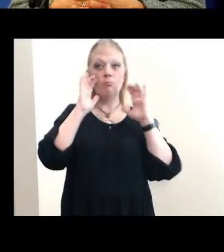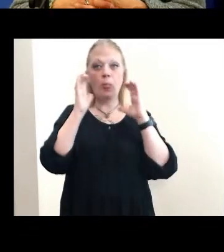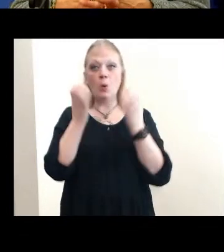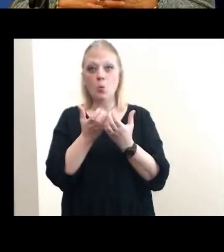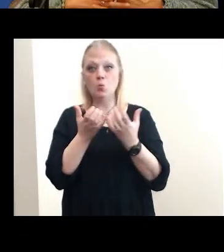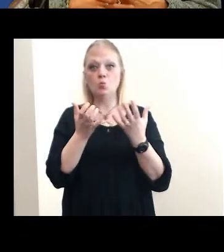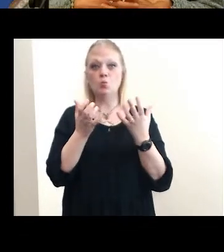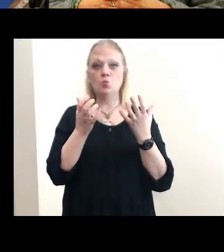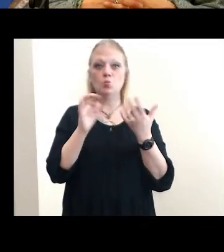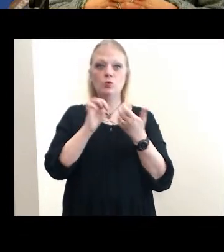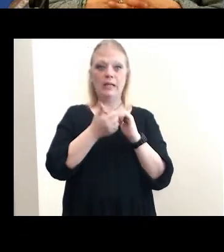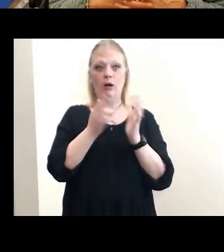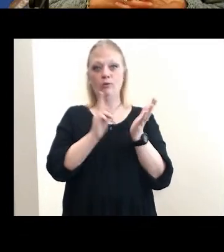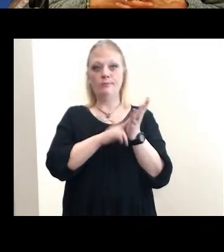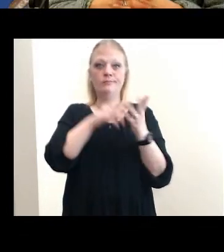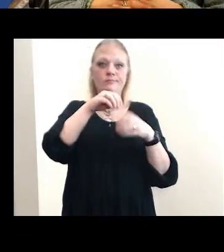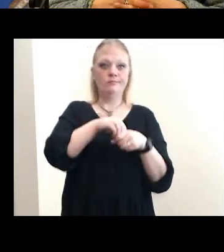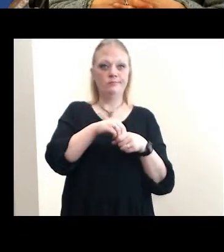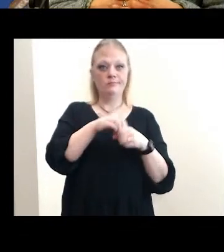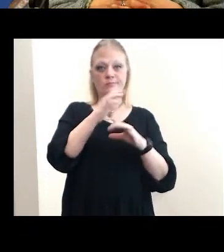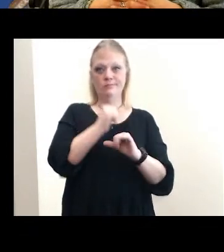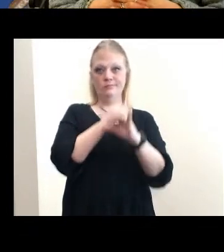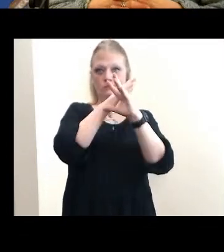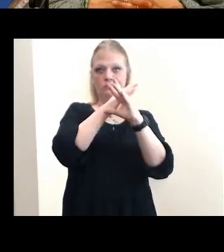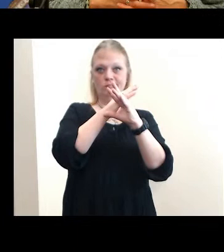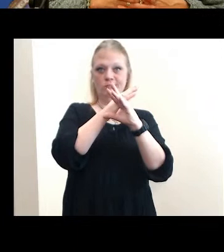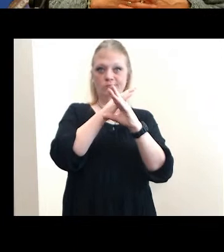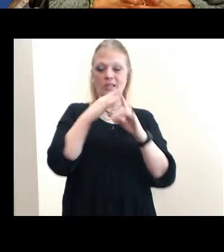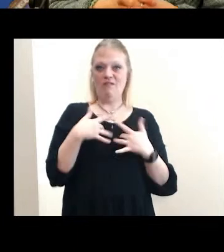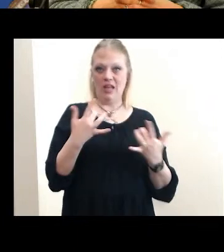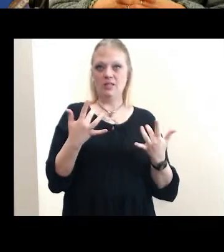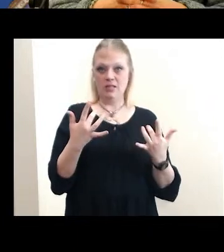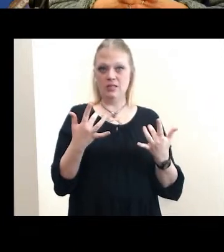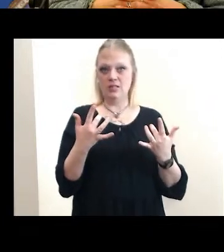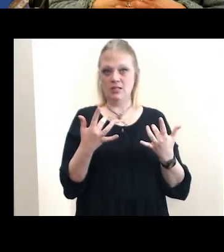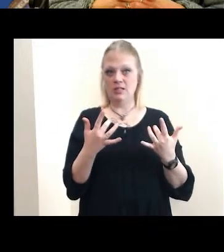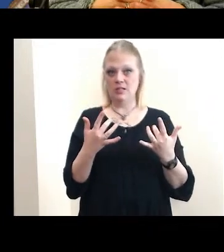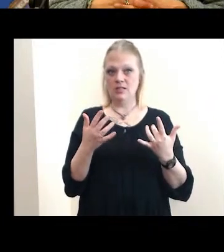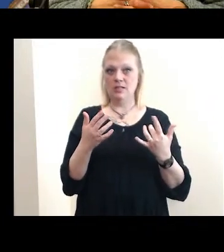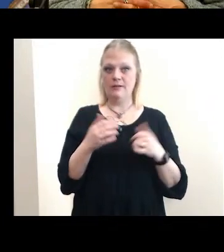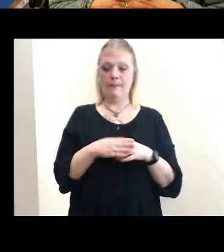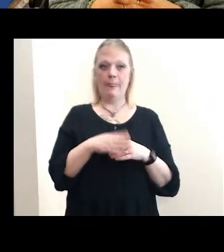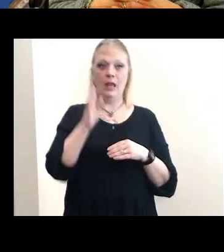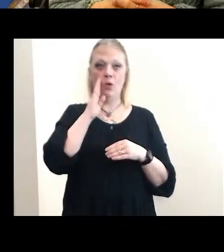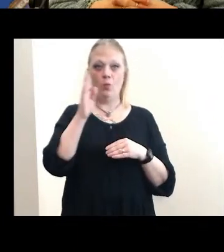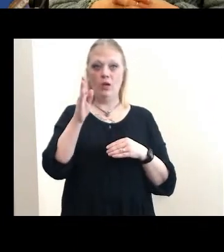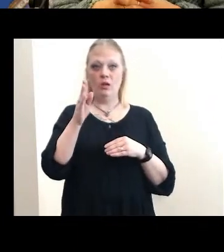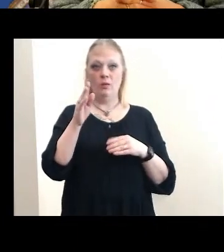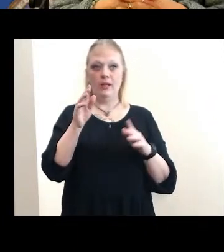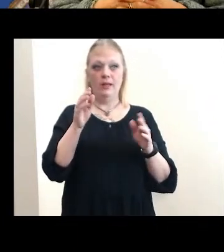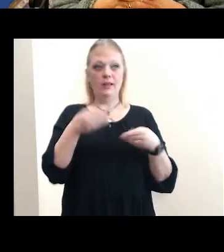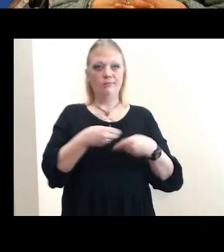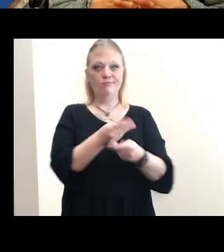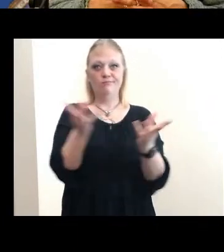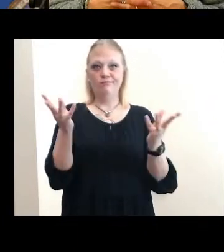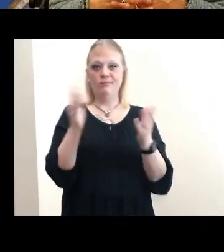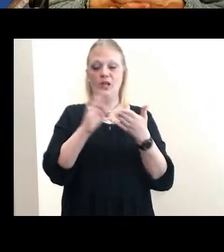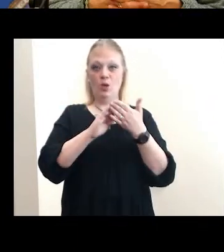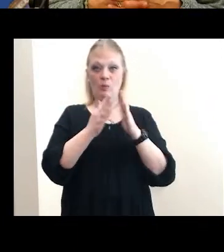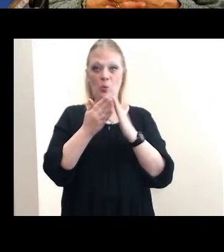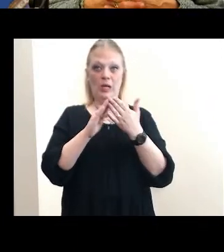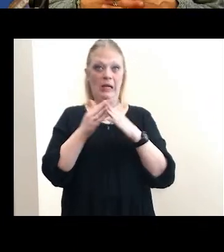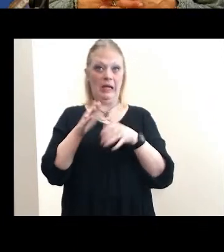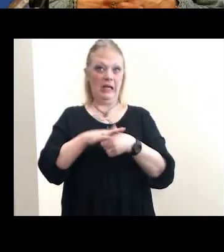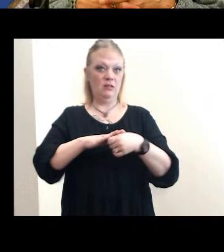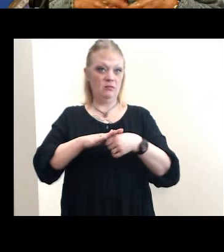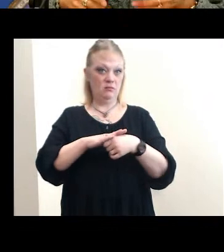balloons and how to log into this virtual event that are going to be distributed at community sites, and this is going